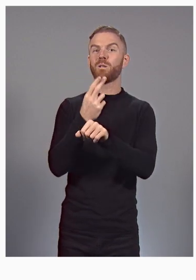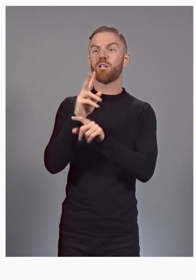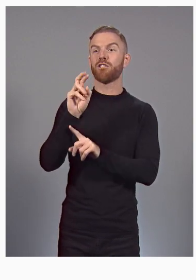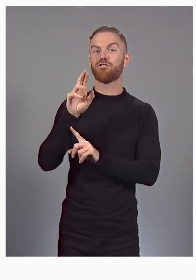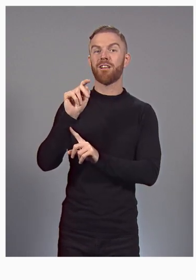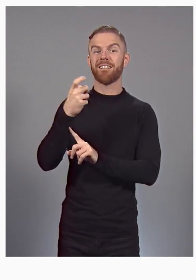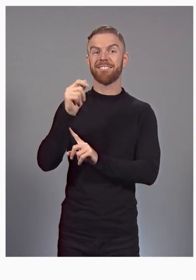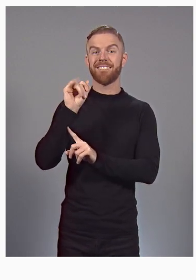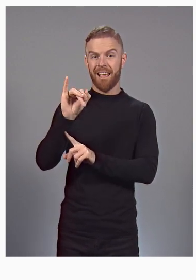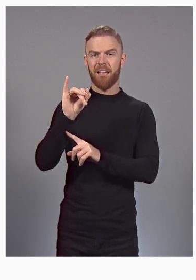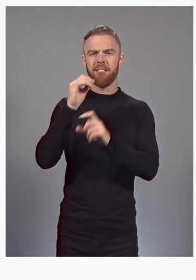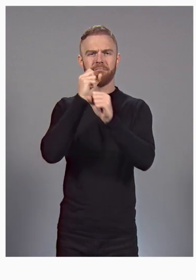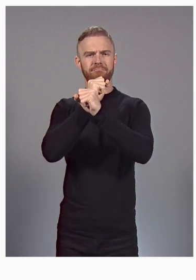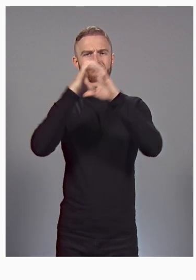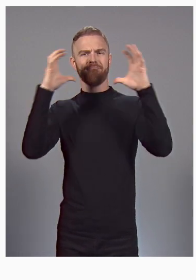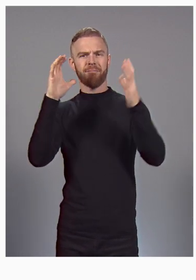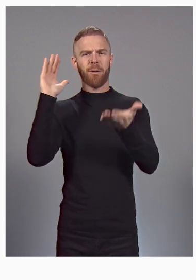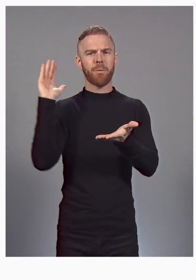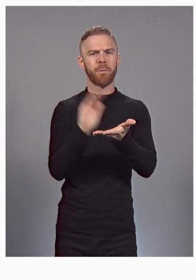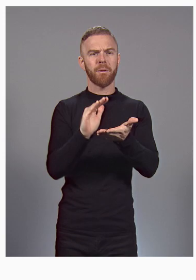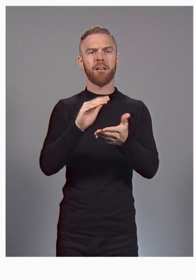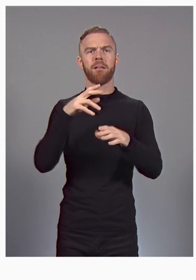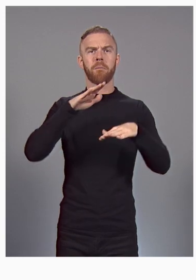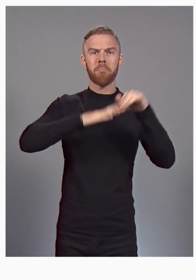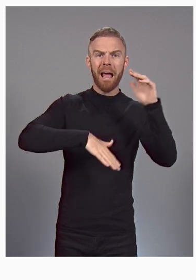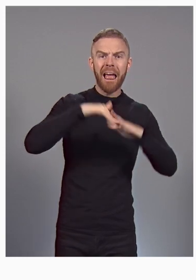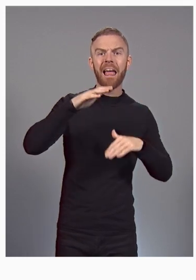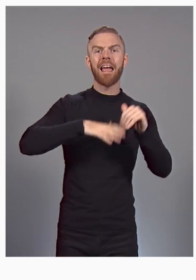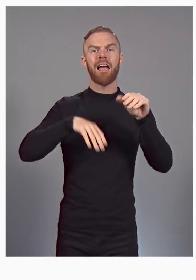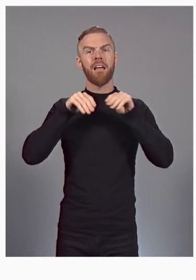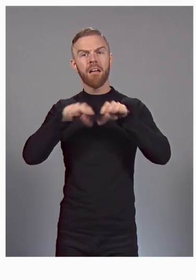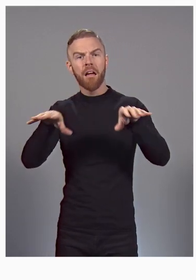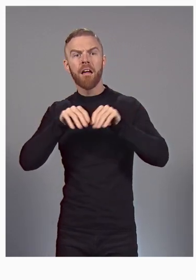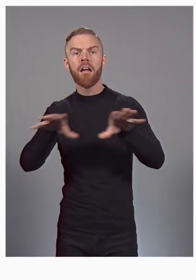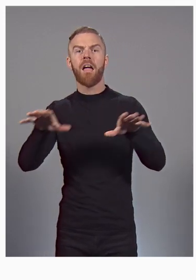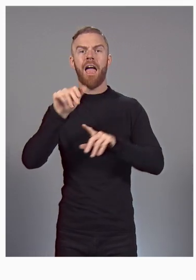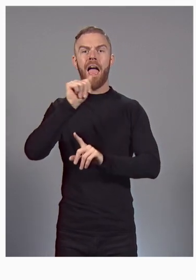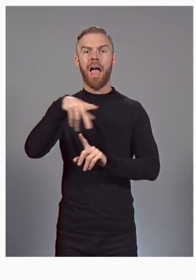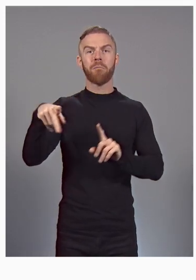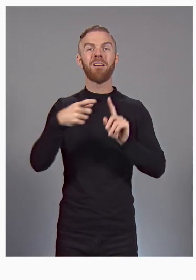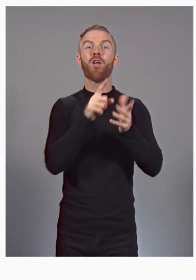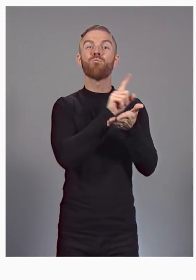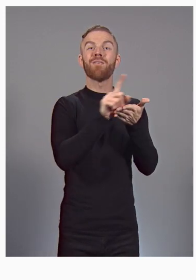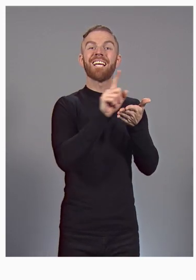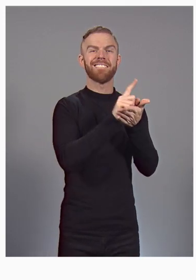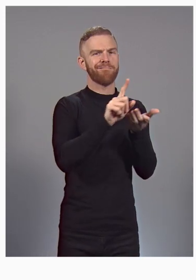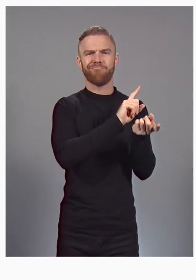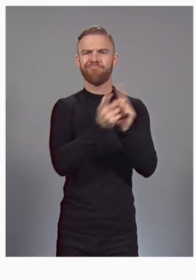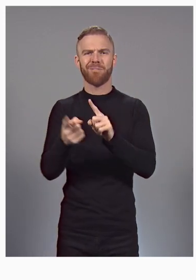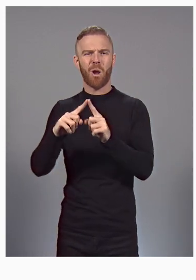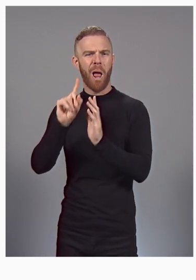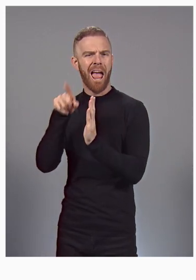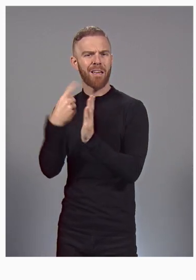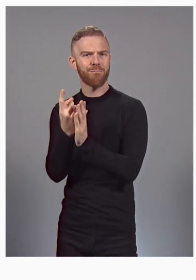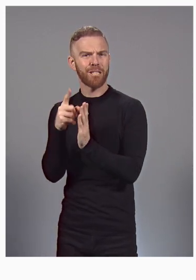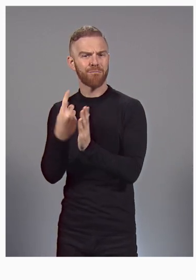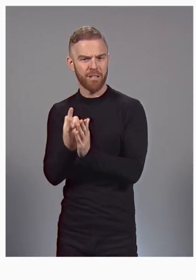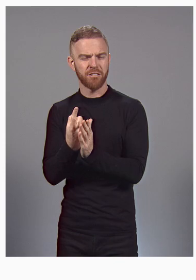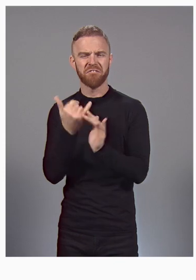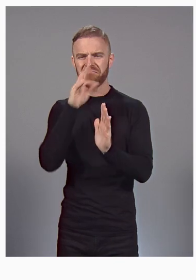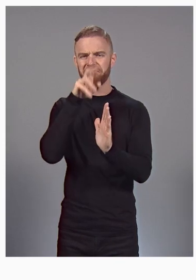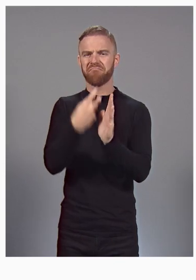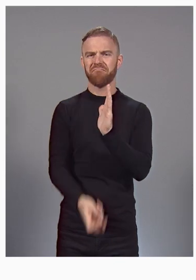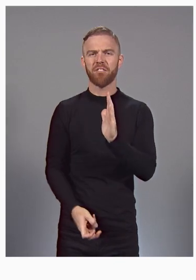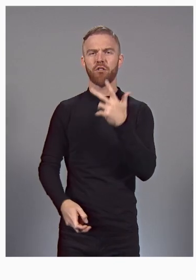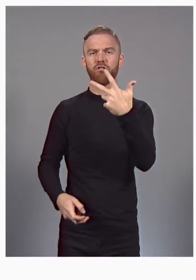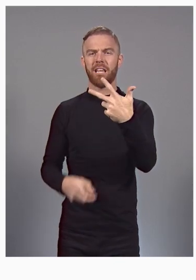build and deploy computer vision applications from weeks to hours. Now, let's dive into 3 areas that I,